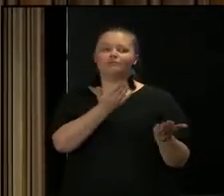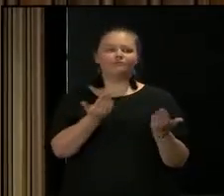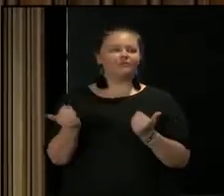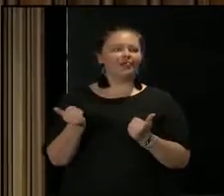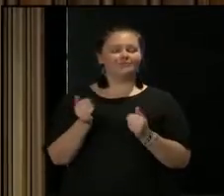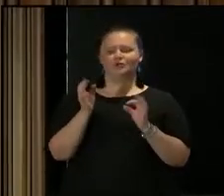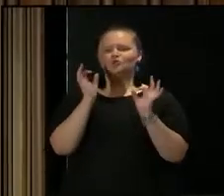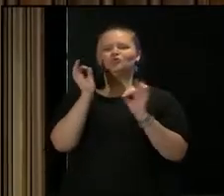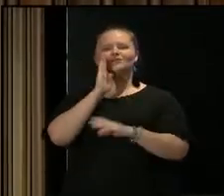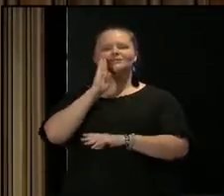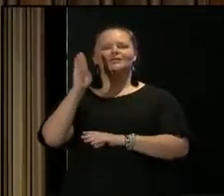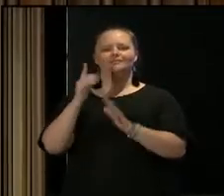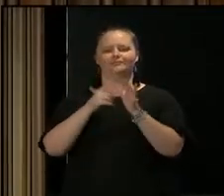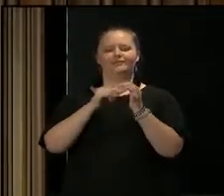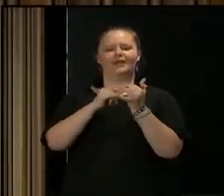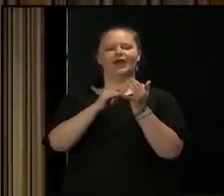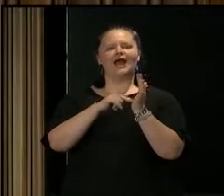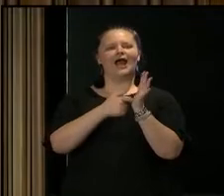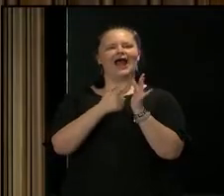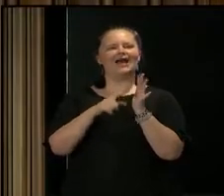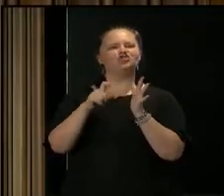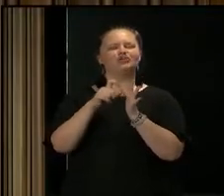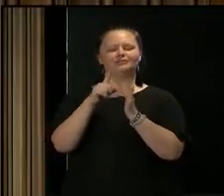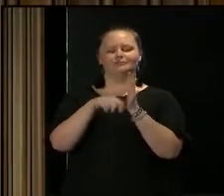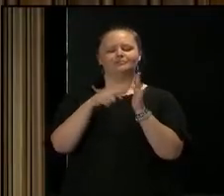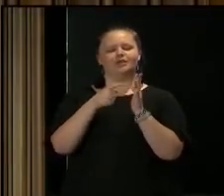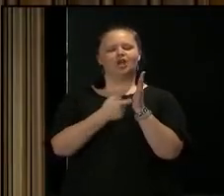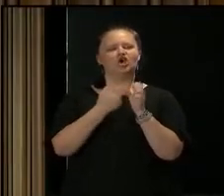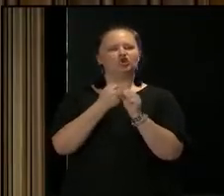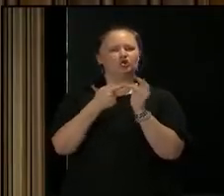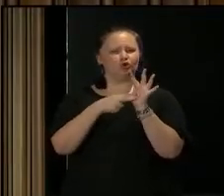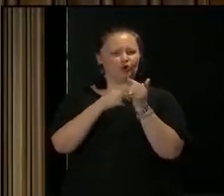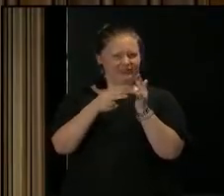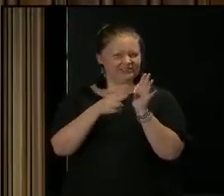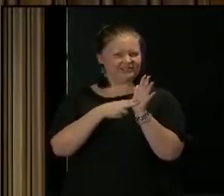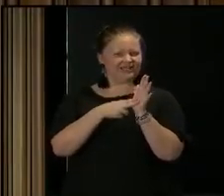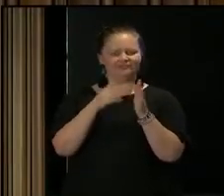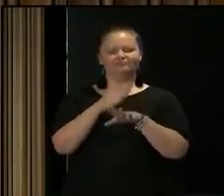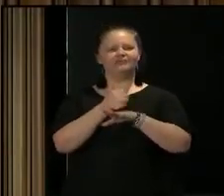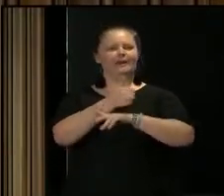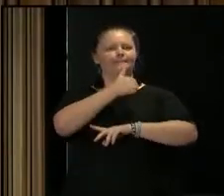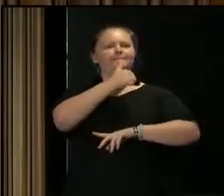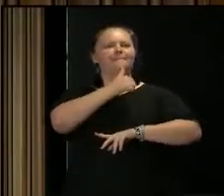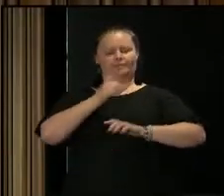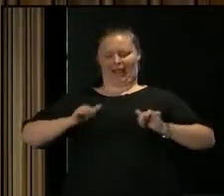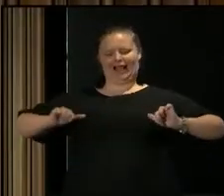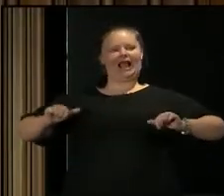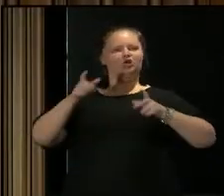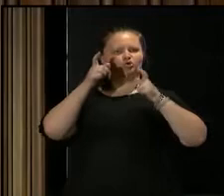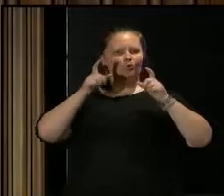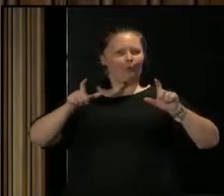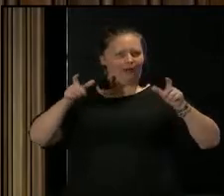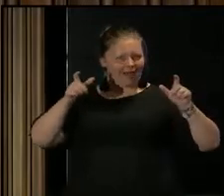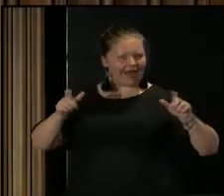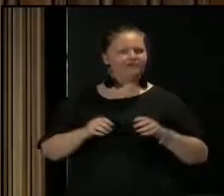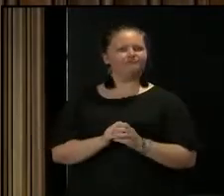guest speaker this evening, Astrid Jorgensen, founder of Pub Choir and Couch Choir, our facilitator, Emeritus Professor Suzi